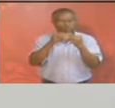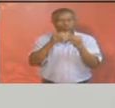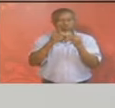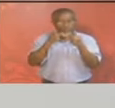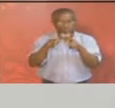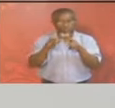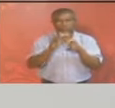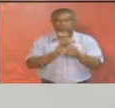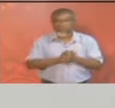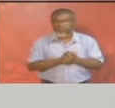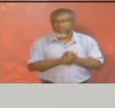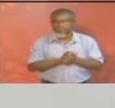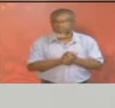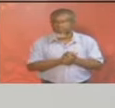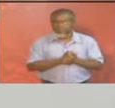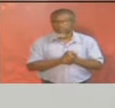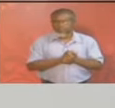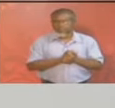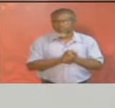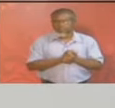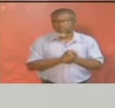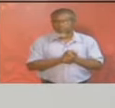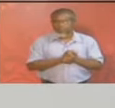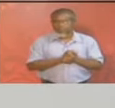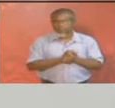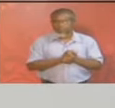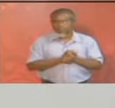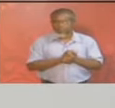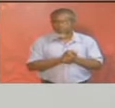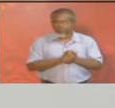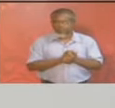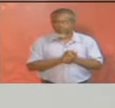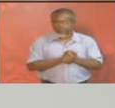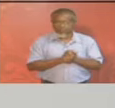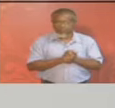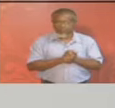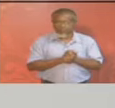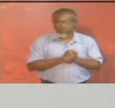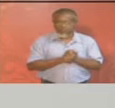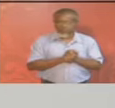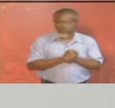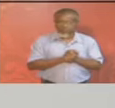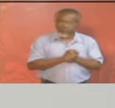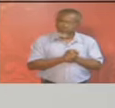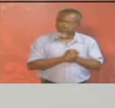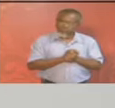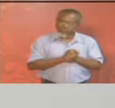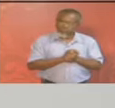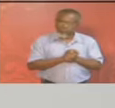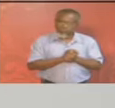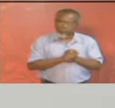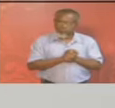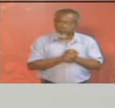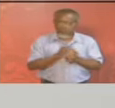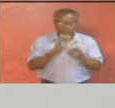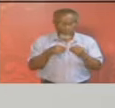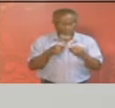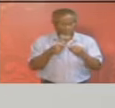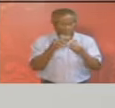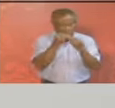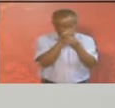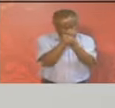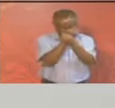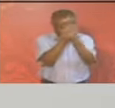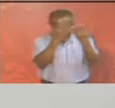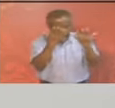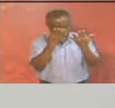been provided. I believe that information or that a statement around that has already been released this